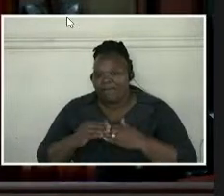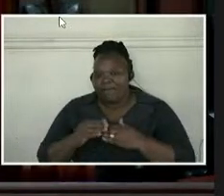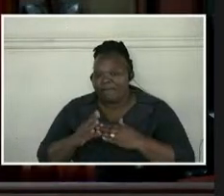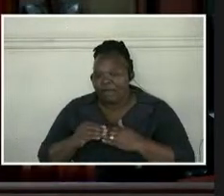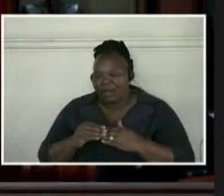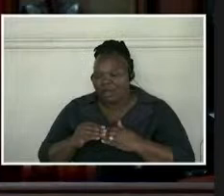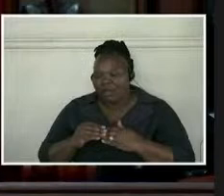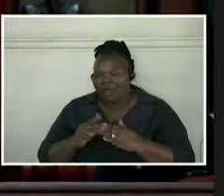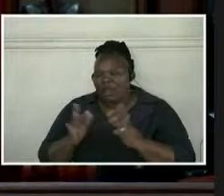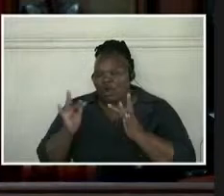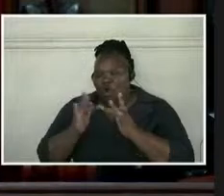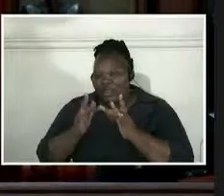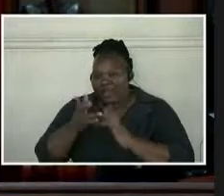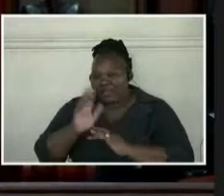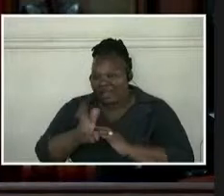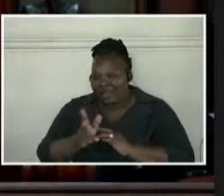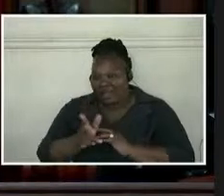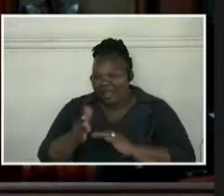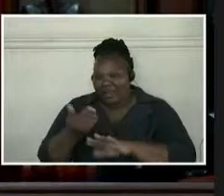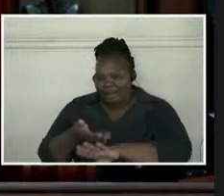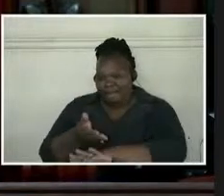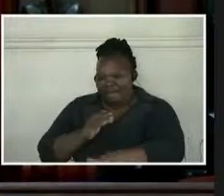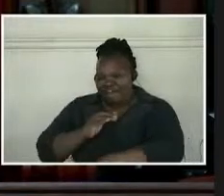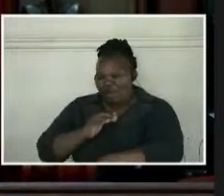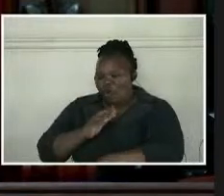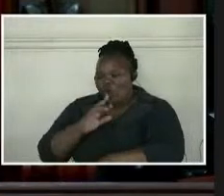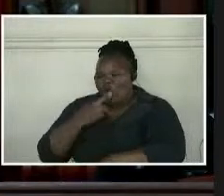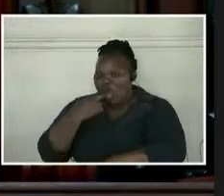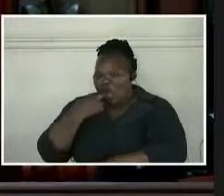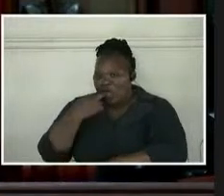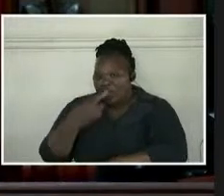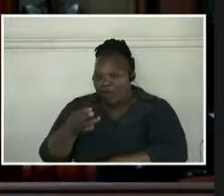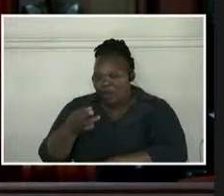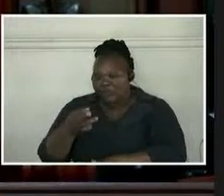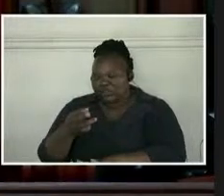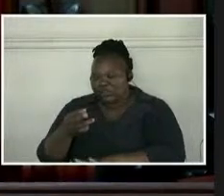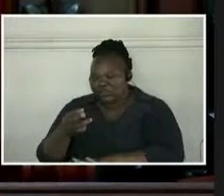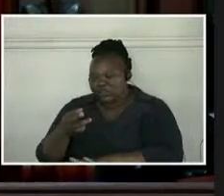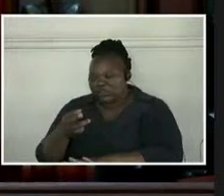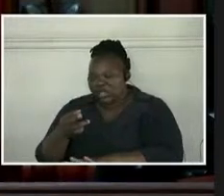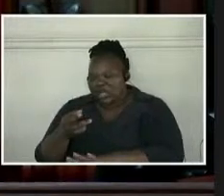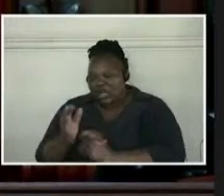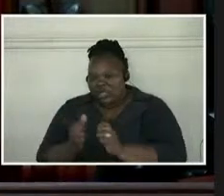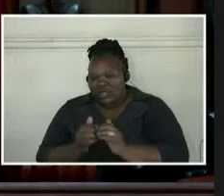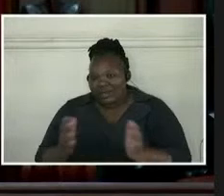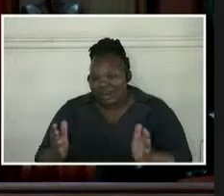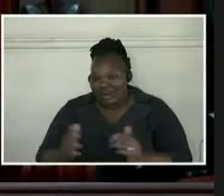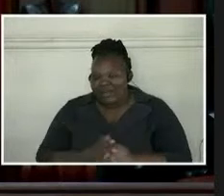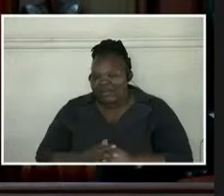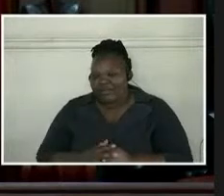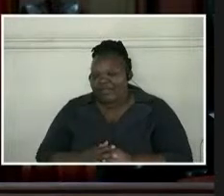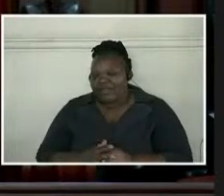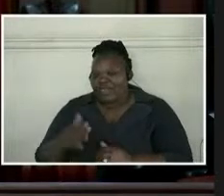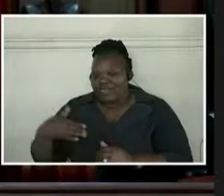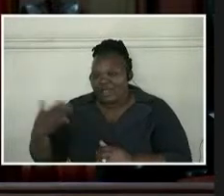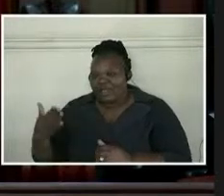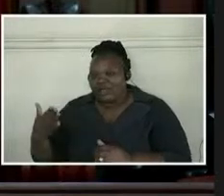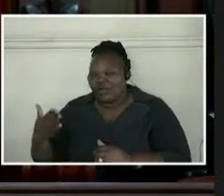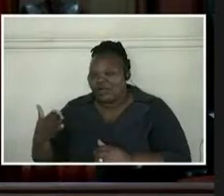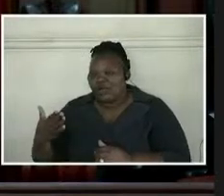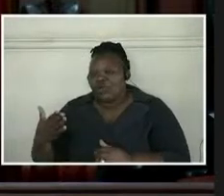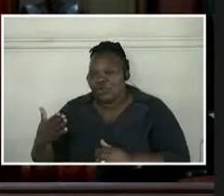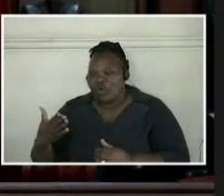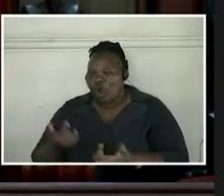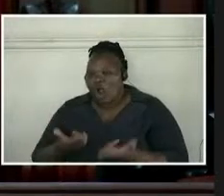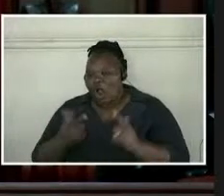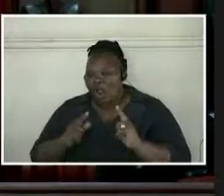regains connectivity before a response to the debate has commenced the presiding officer will be flexible